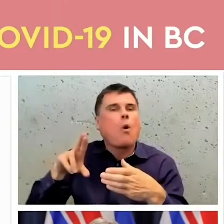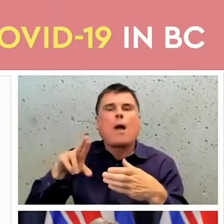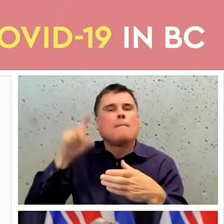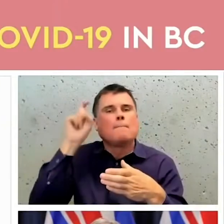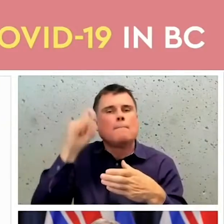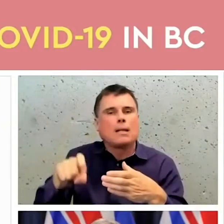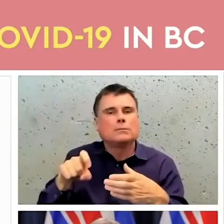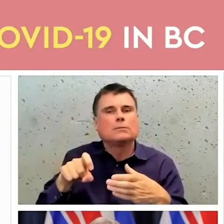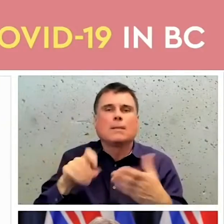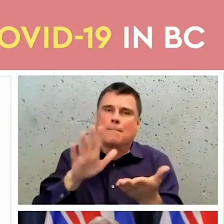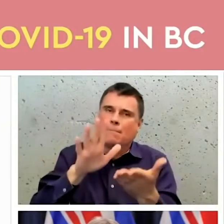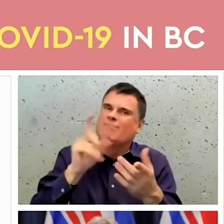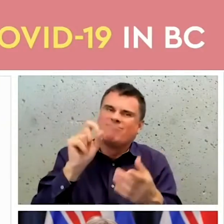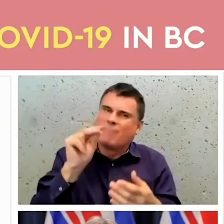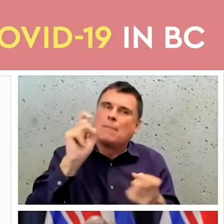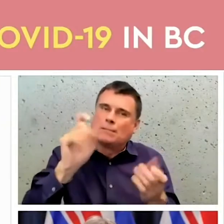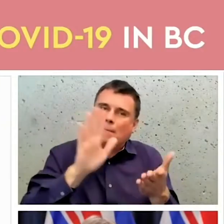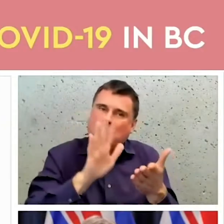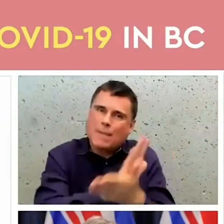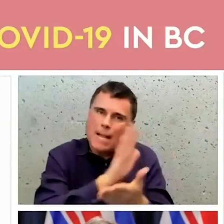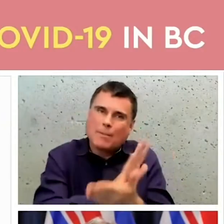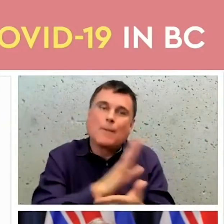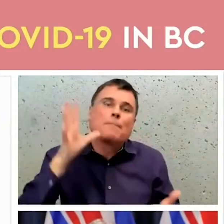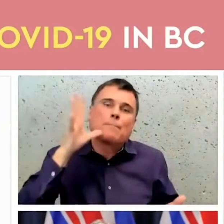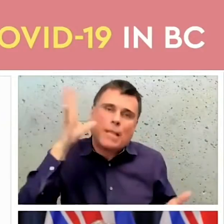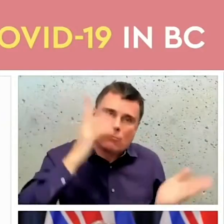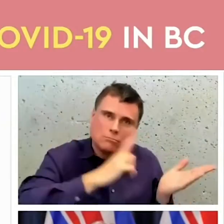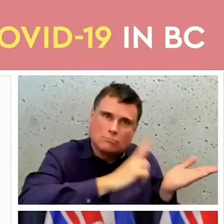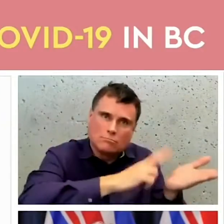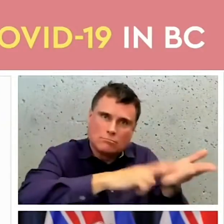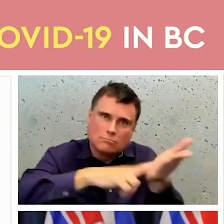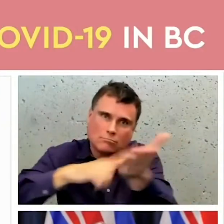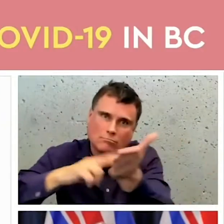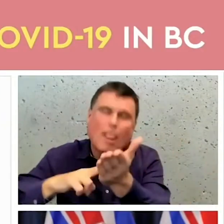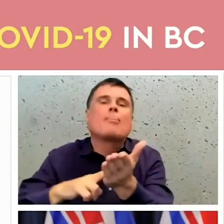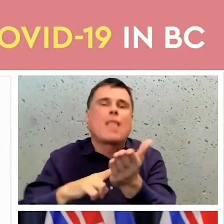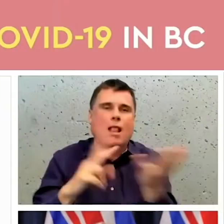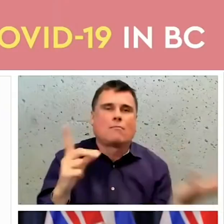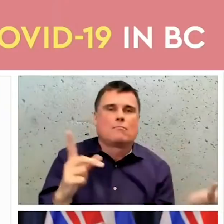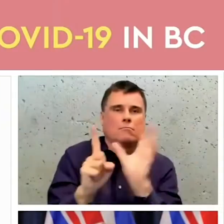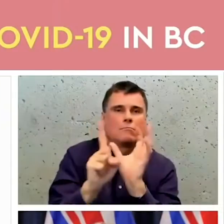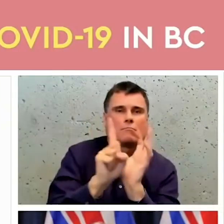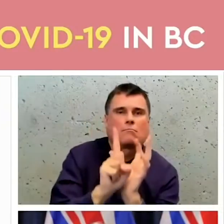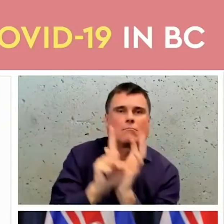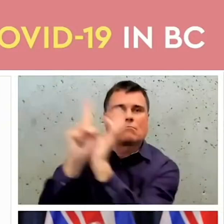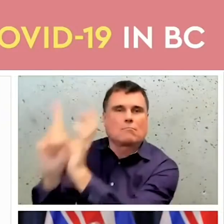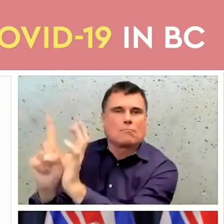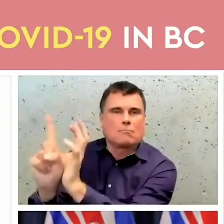the parent or guardian, and they can bring kids in order to get vaccinated as well.